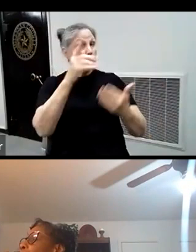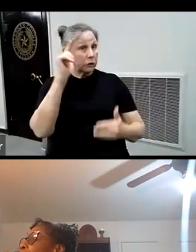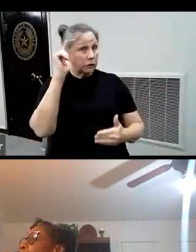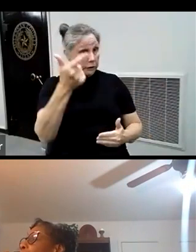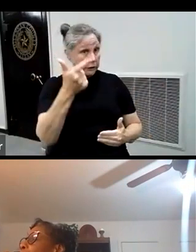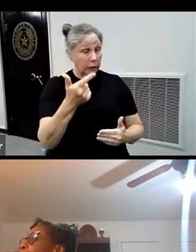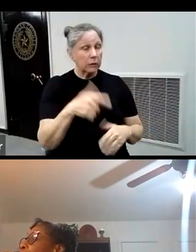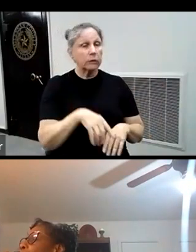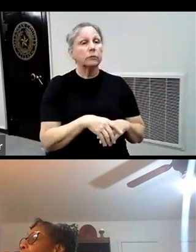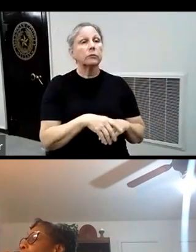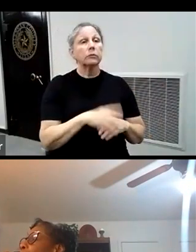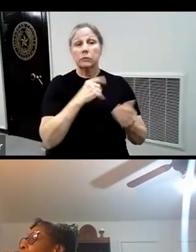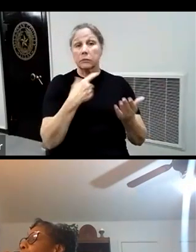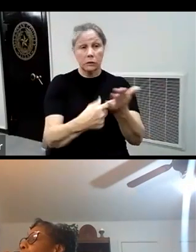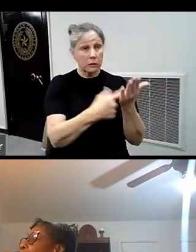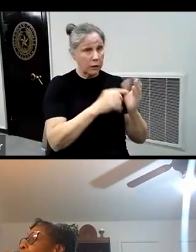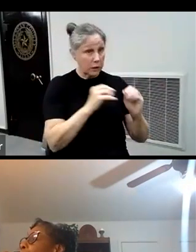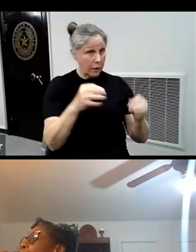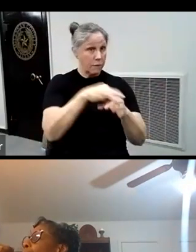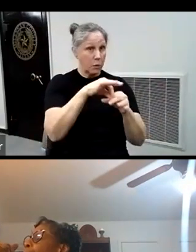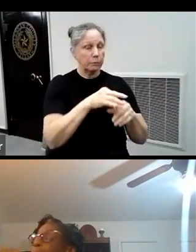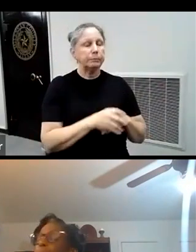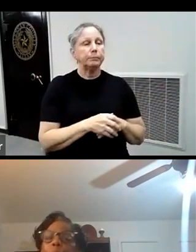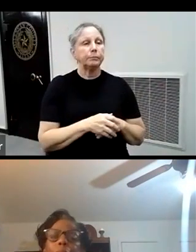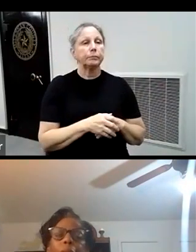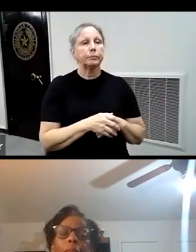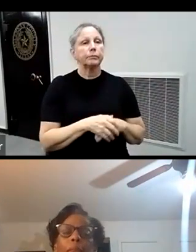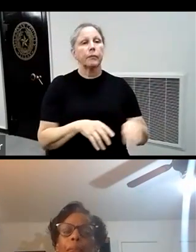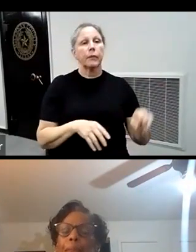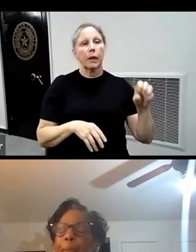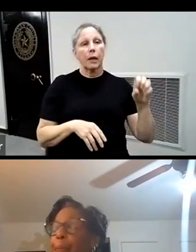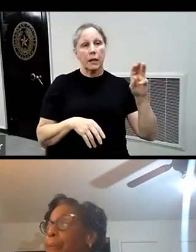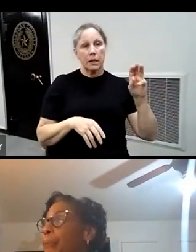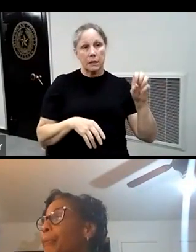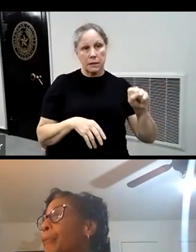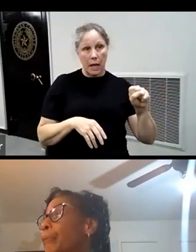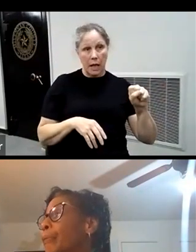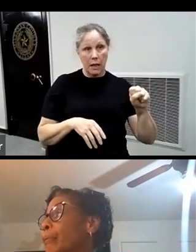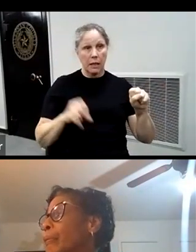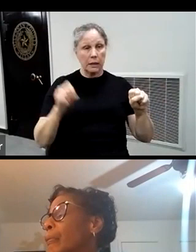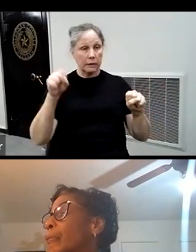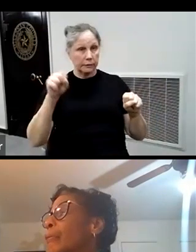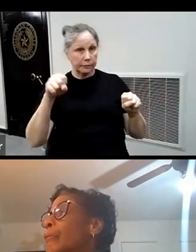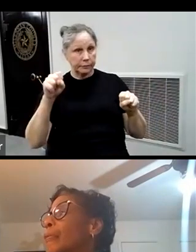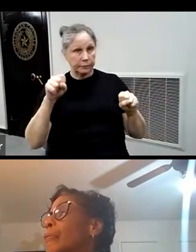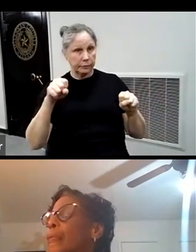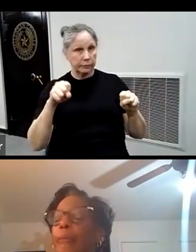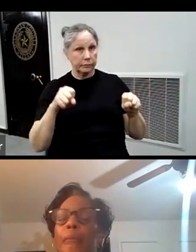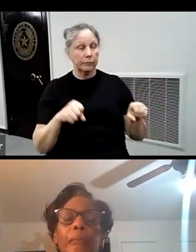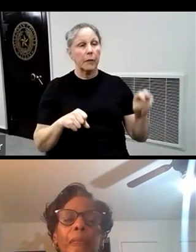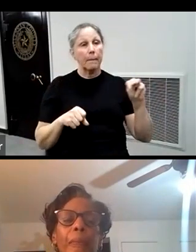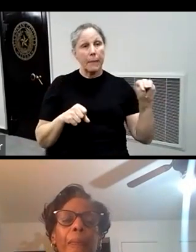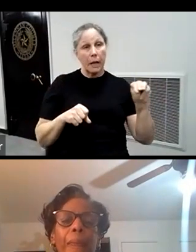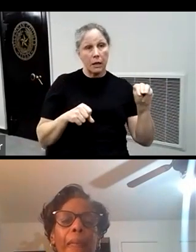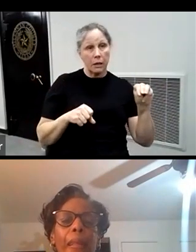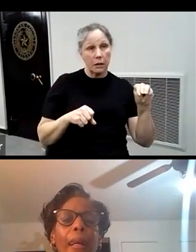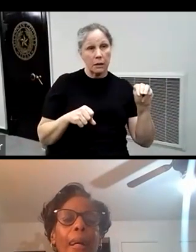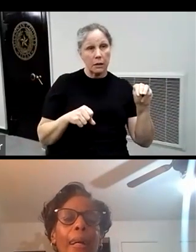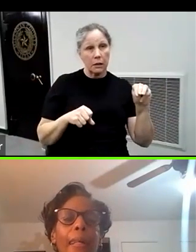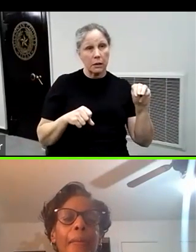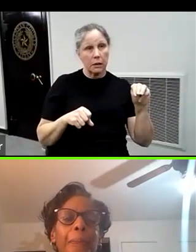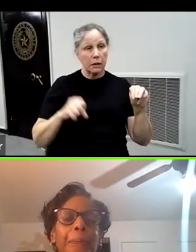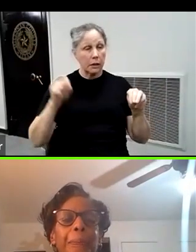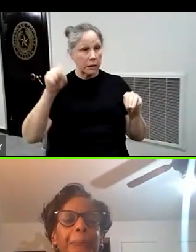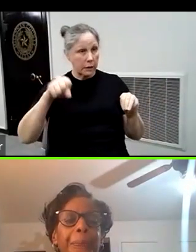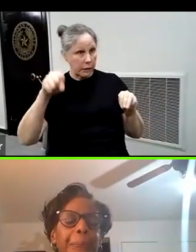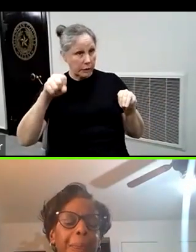second. No other discussion, call for a vote. Commissioner Snell, Aye. Commissioner Miller,